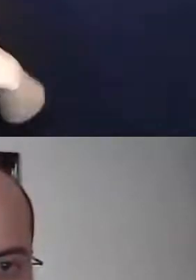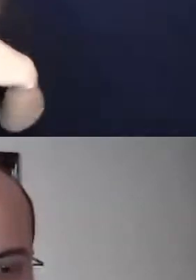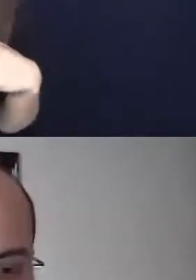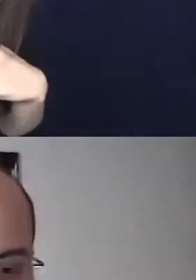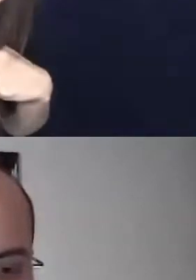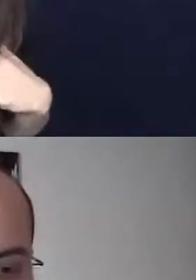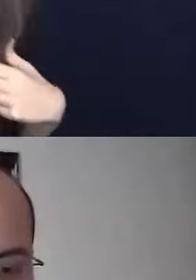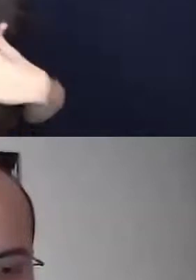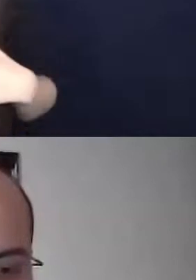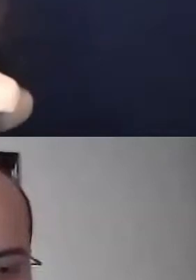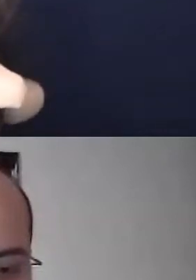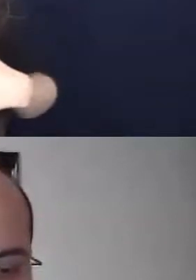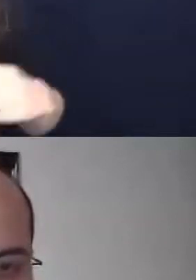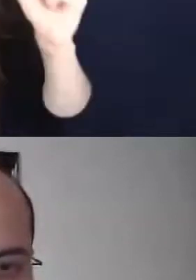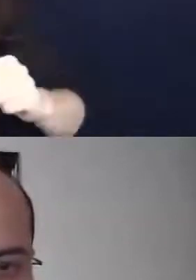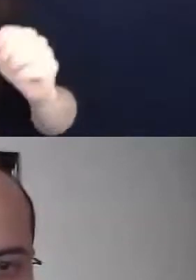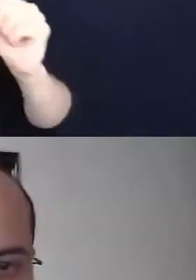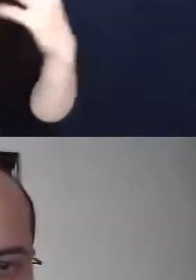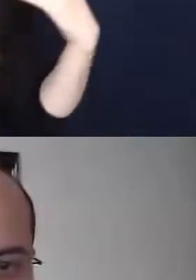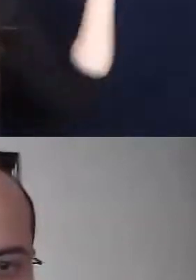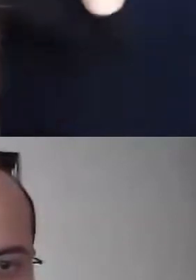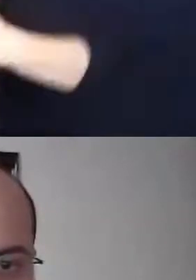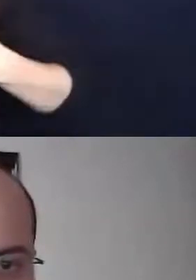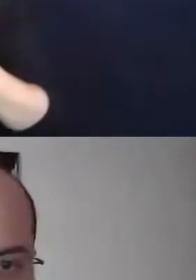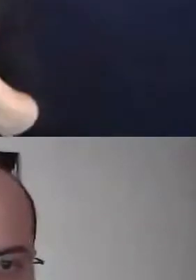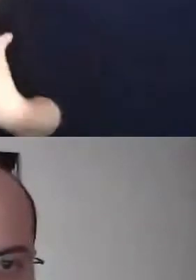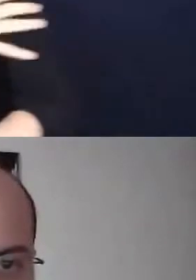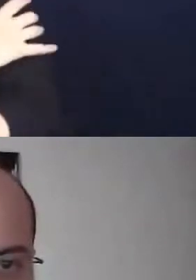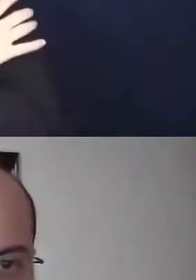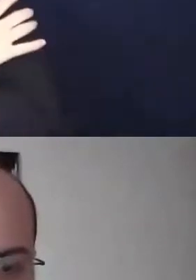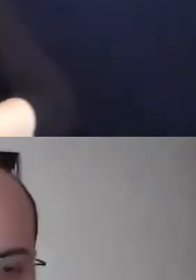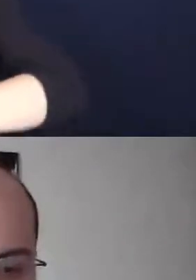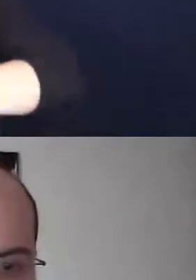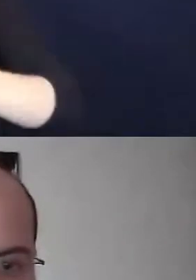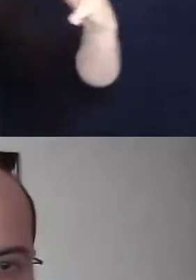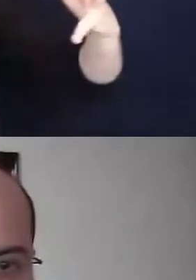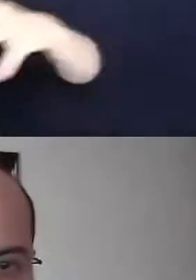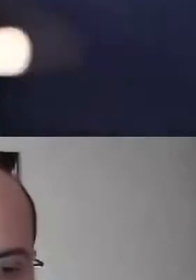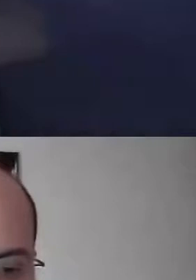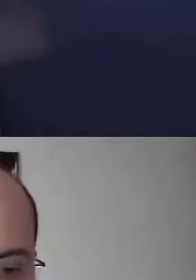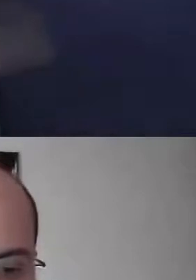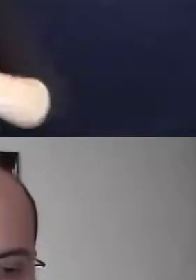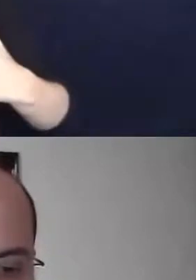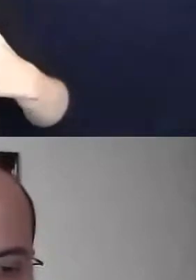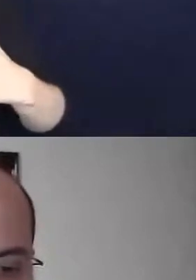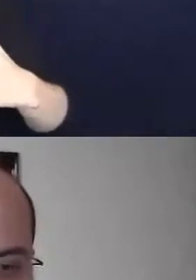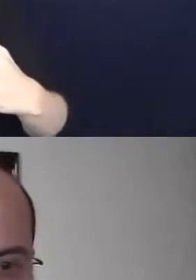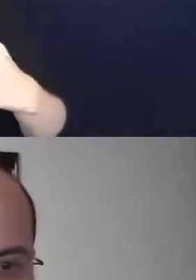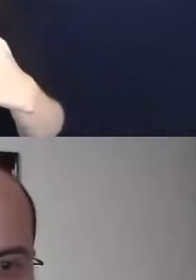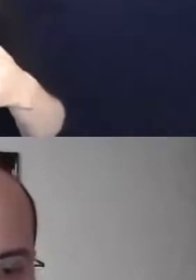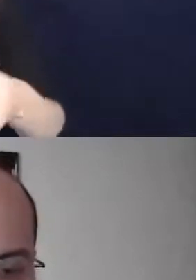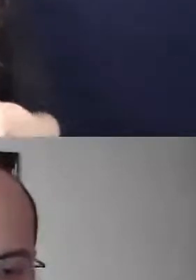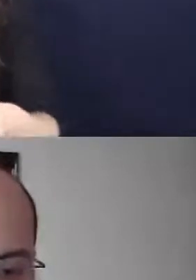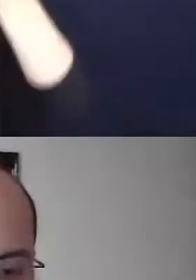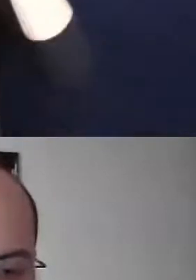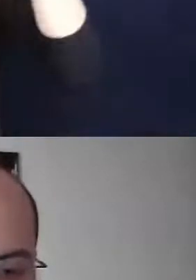makes it very bulky to incorporate into a wearable. So for a static device, and if we look at